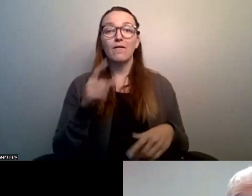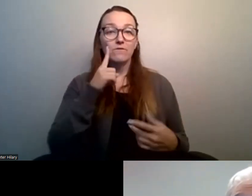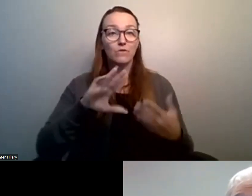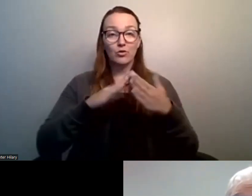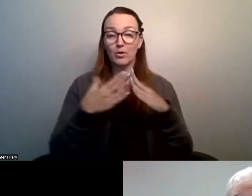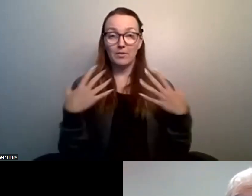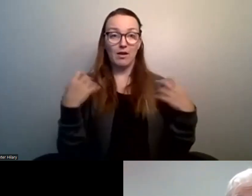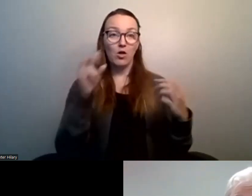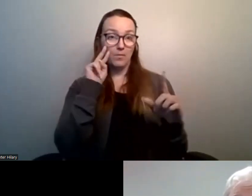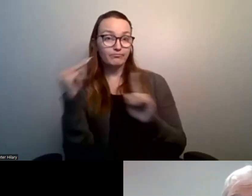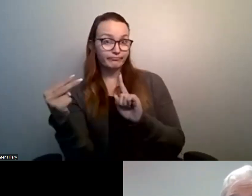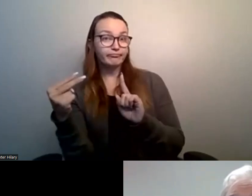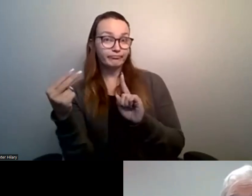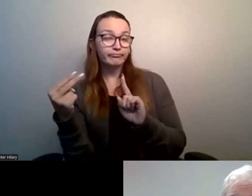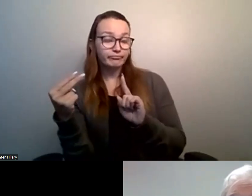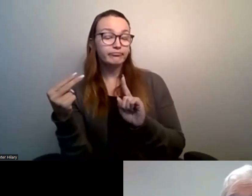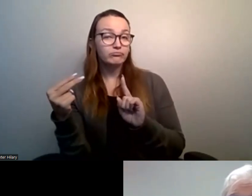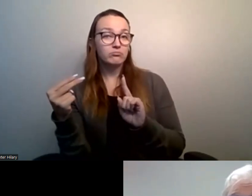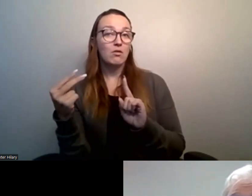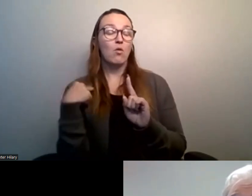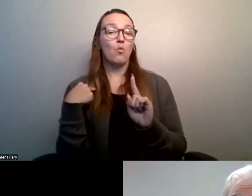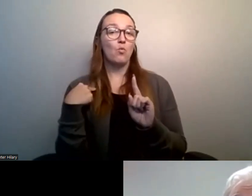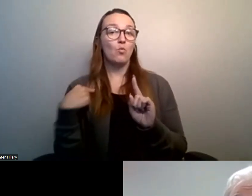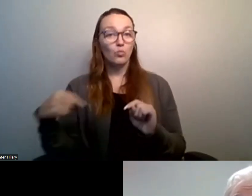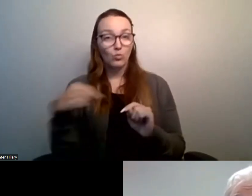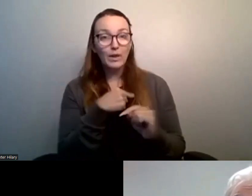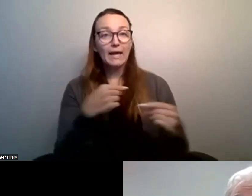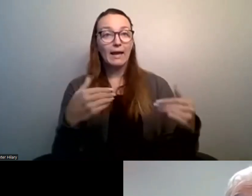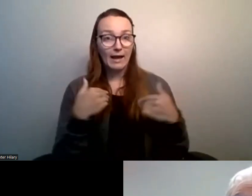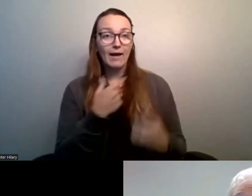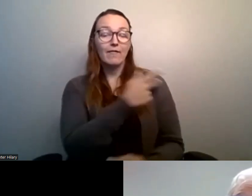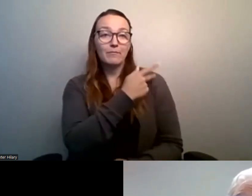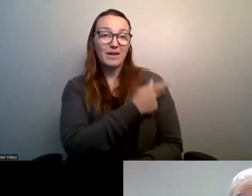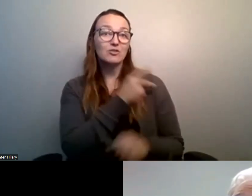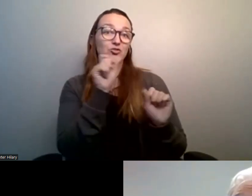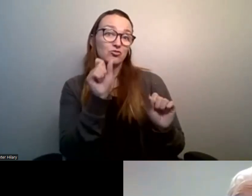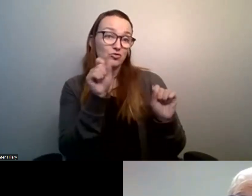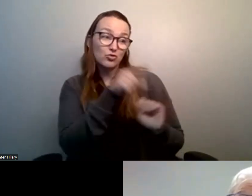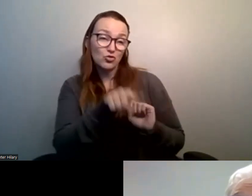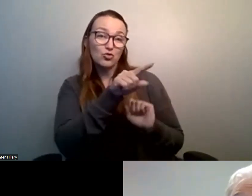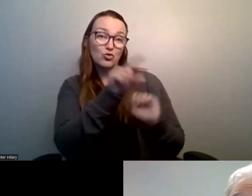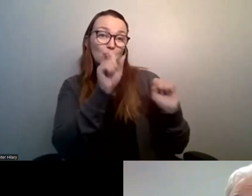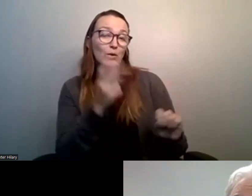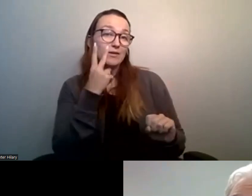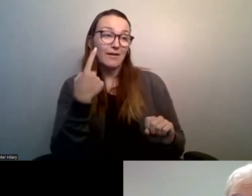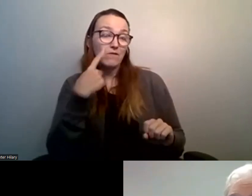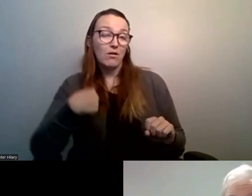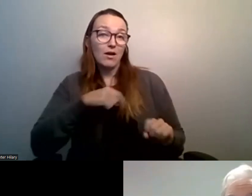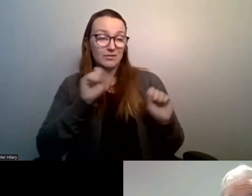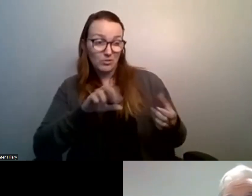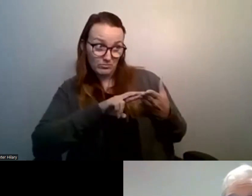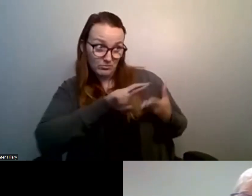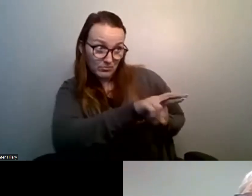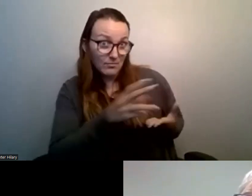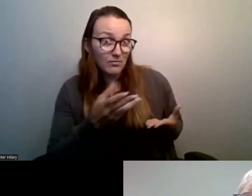health perspective, is that we have patients that you could see for us, and we can make referrals to you. I